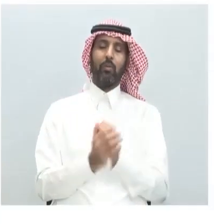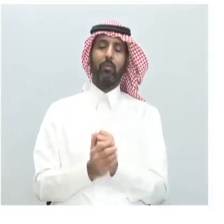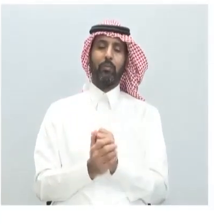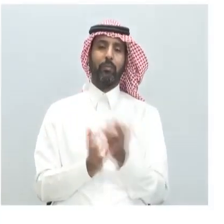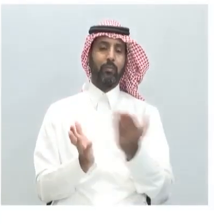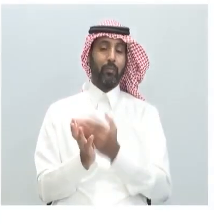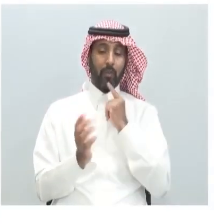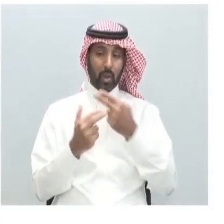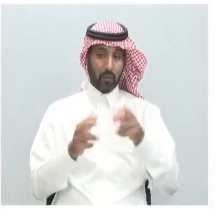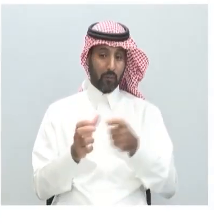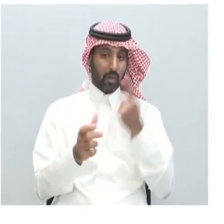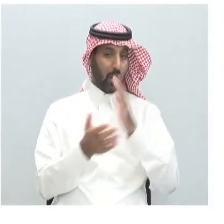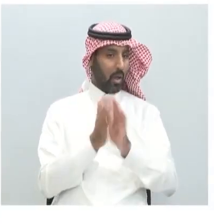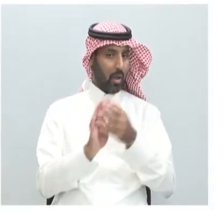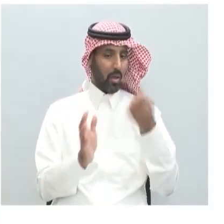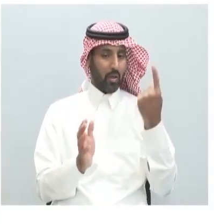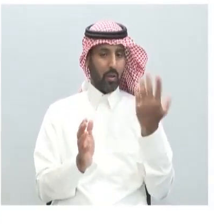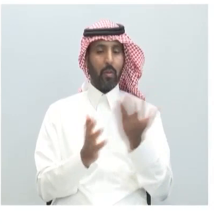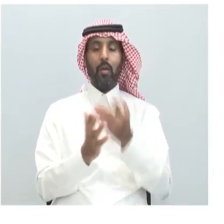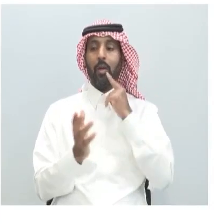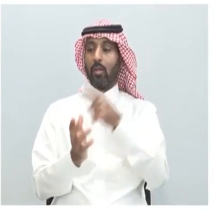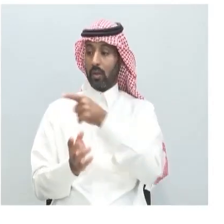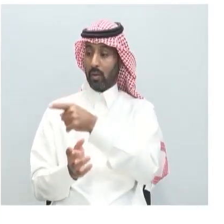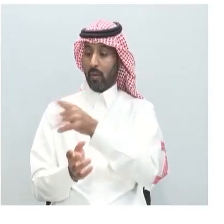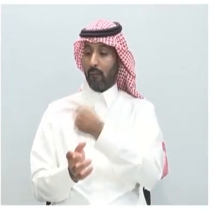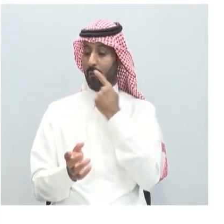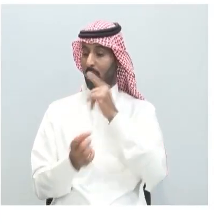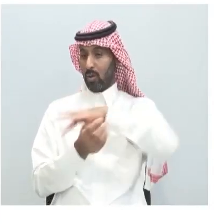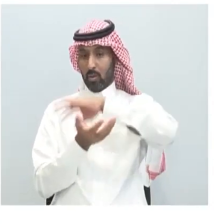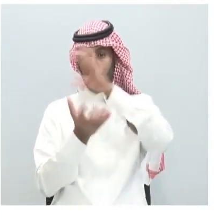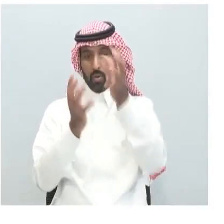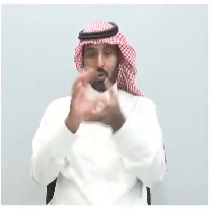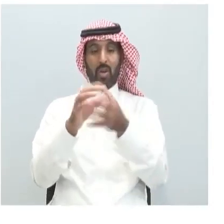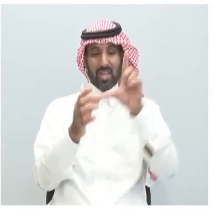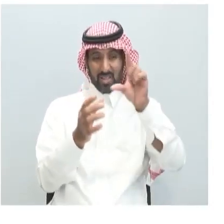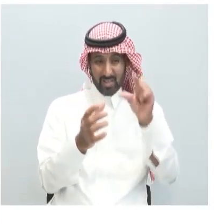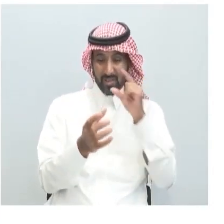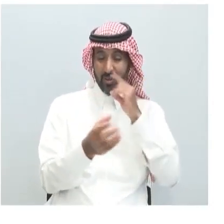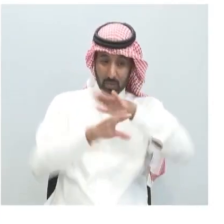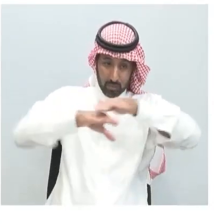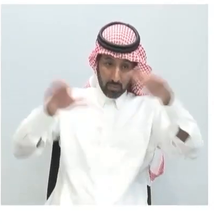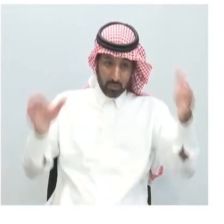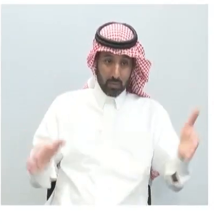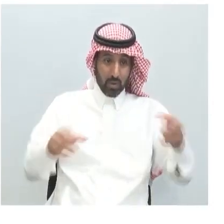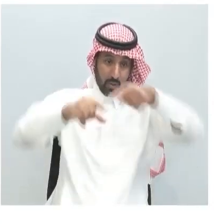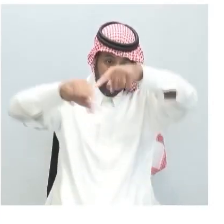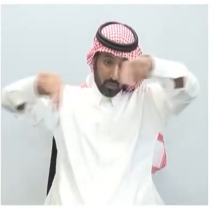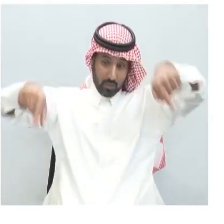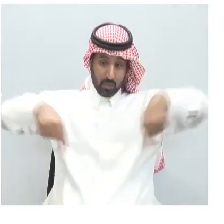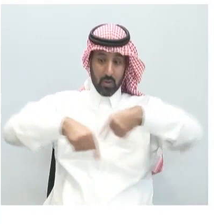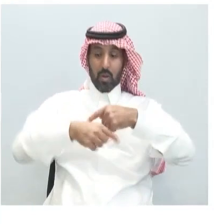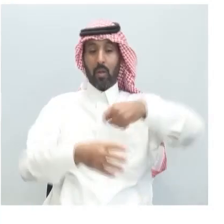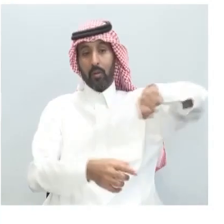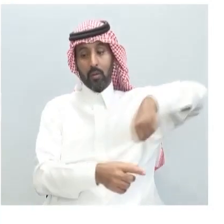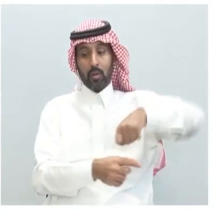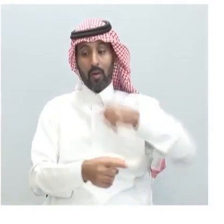as we learned previously. The first one is already done. There is a round, small table in the kitchen. If you remember the